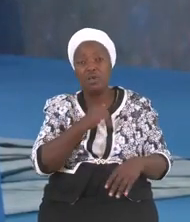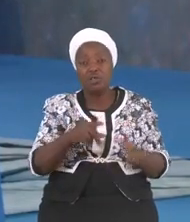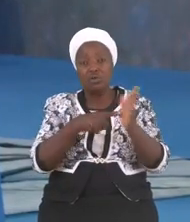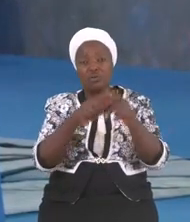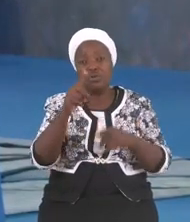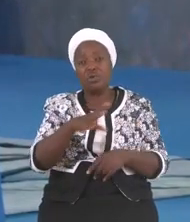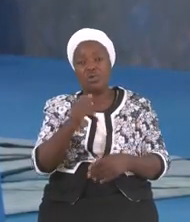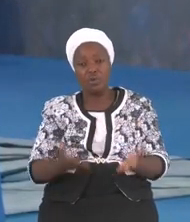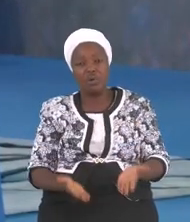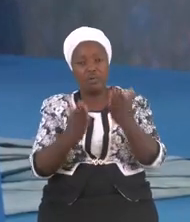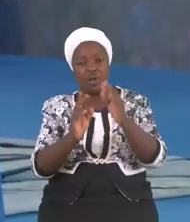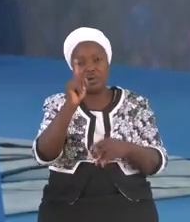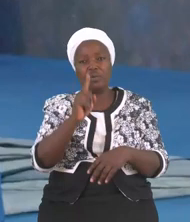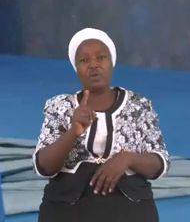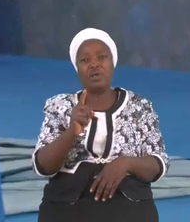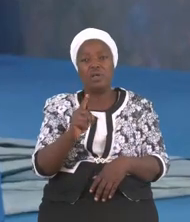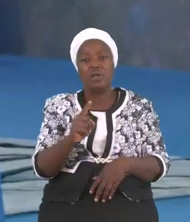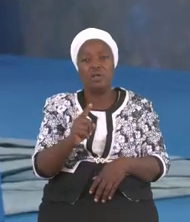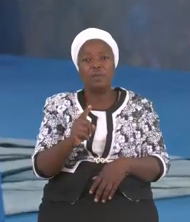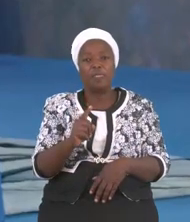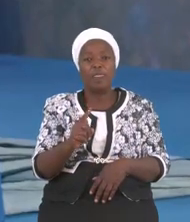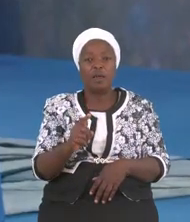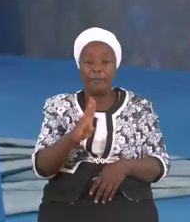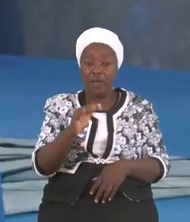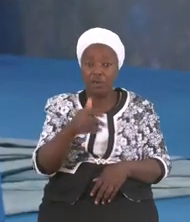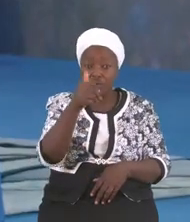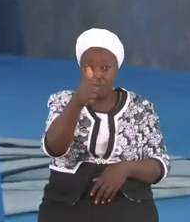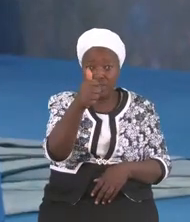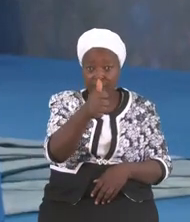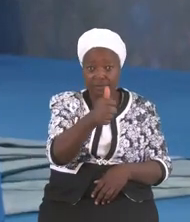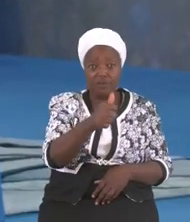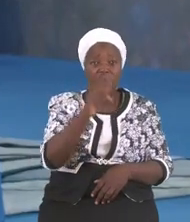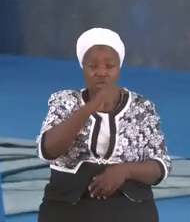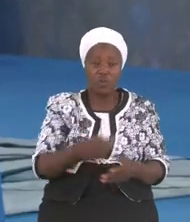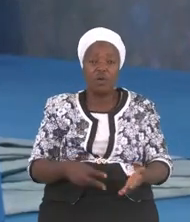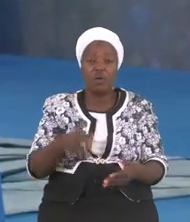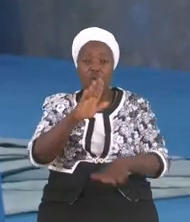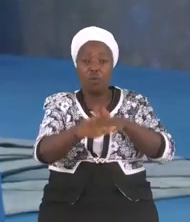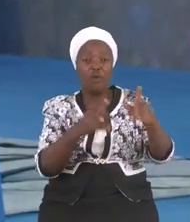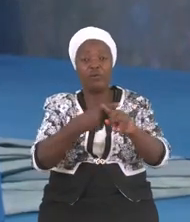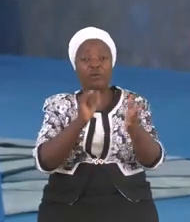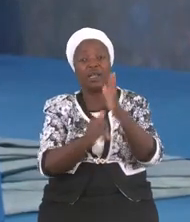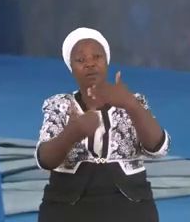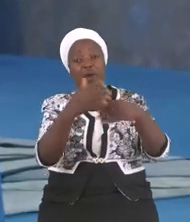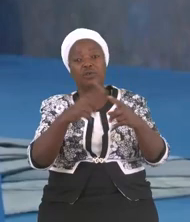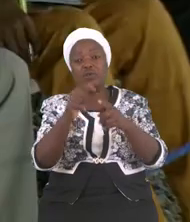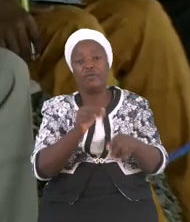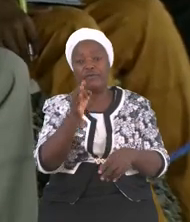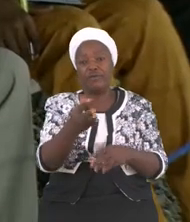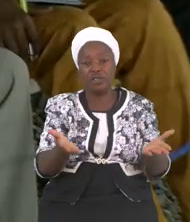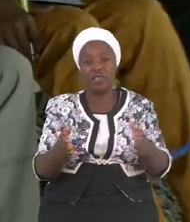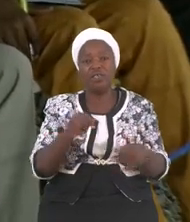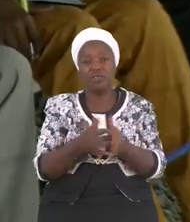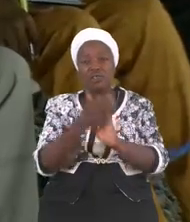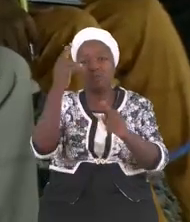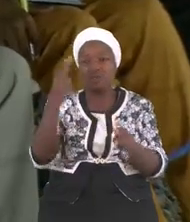up. By yourself, you will walk from that back place, you'll walk to the front in Jesus'